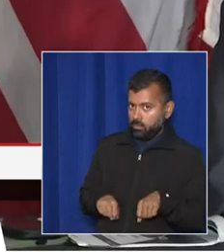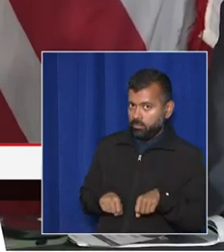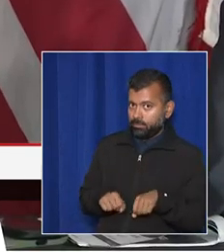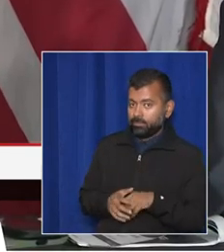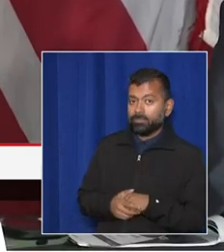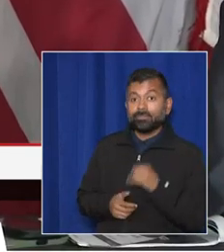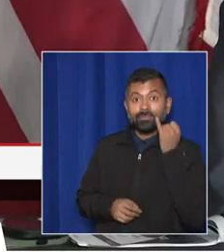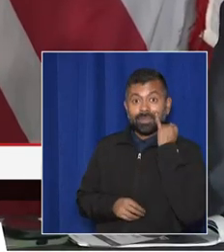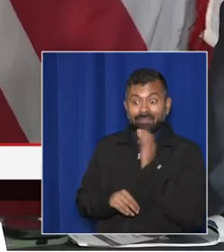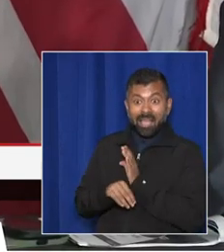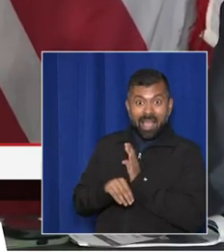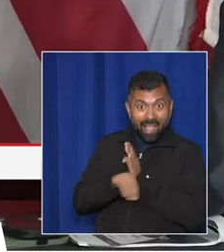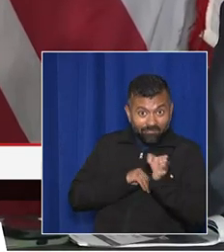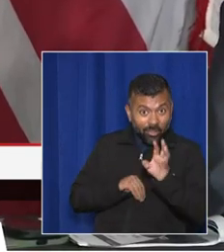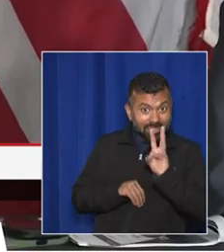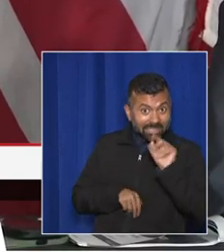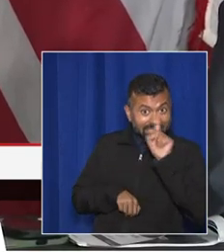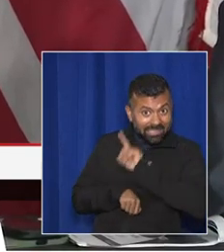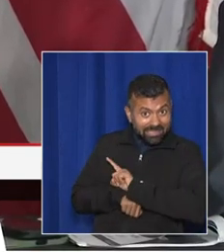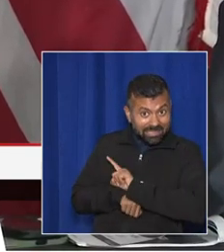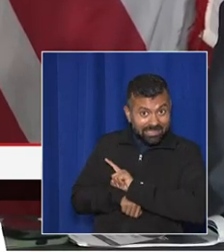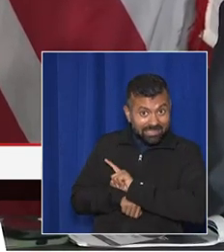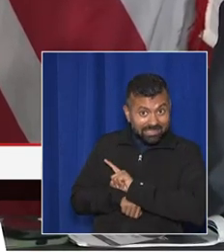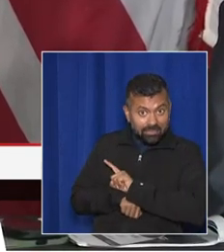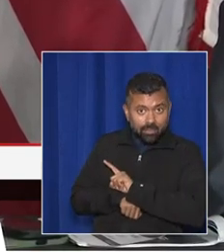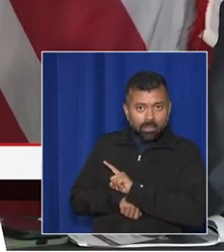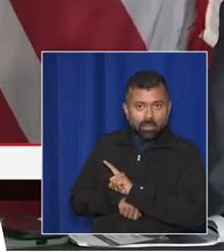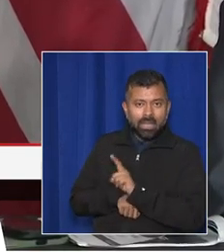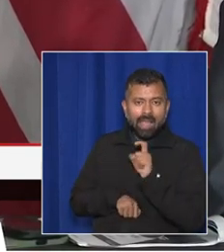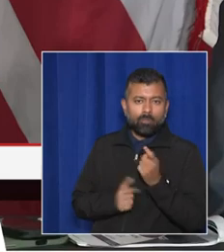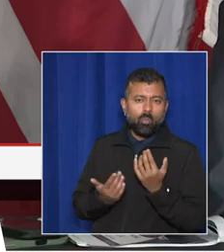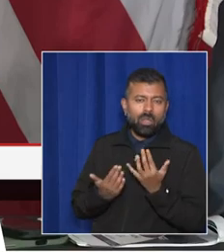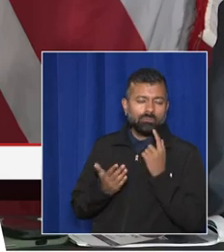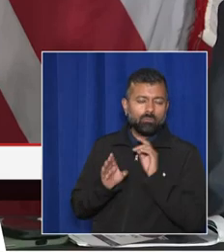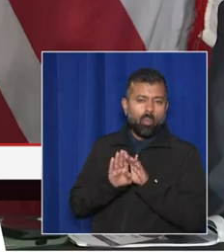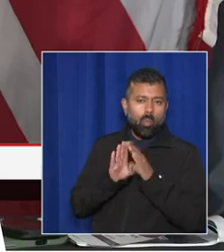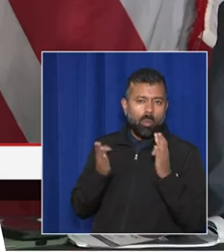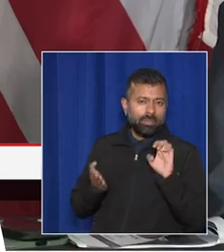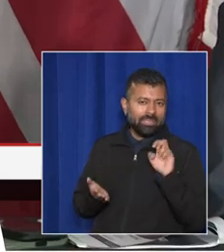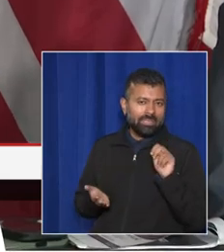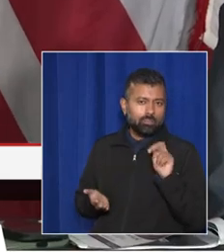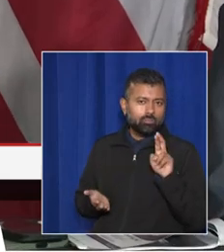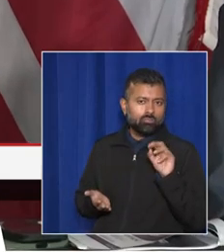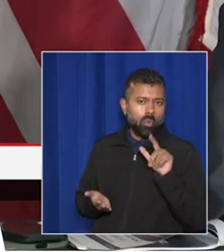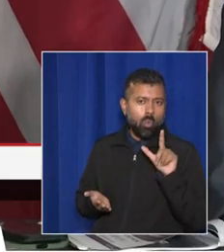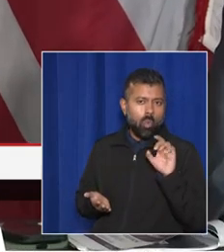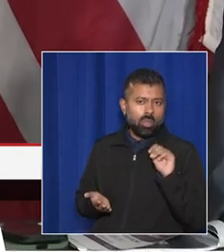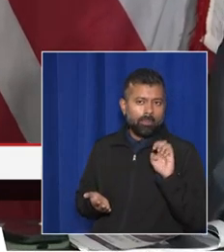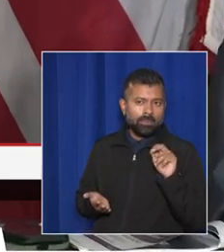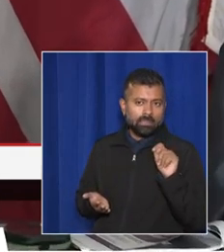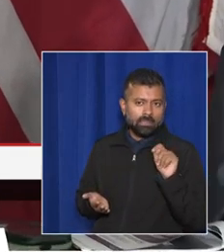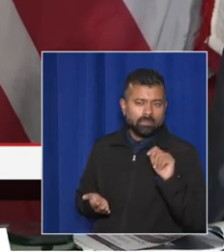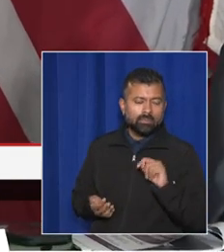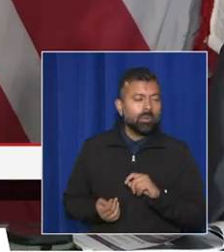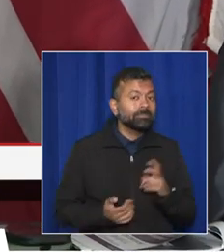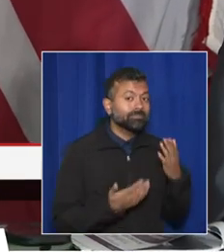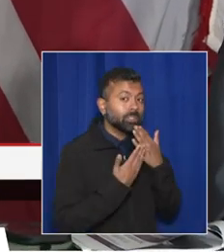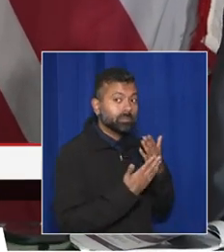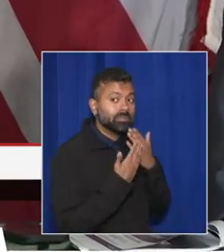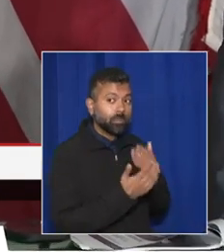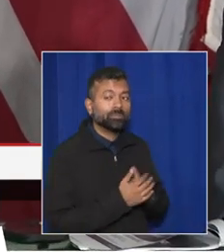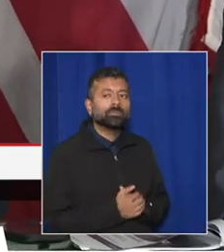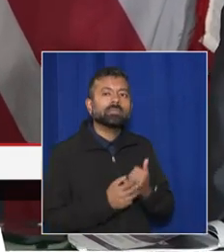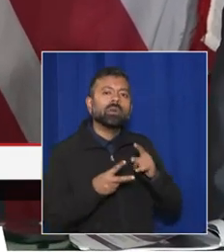days post-employment, there are open enrollment periods throughout the year. Okay, appreciate that. And then for unemployment insurance, can you